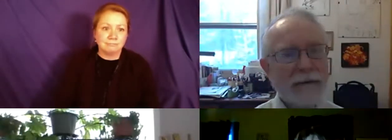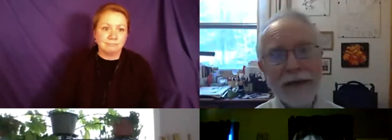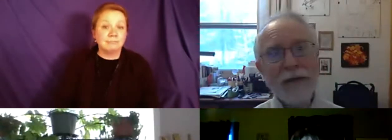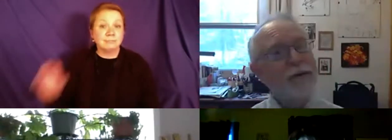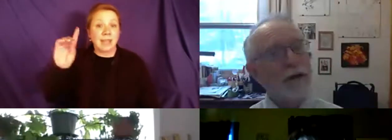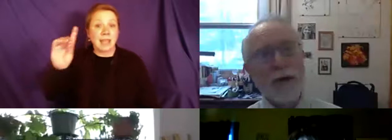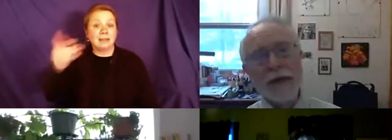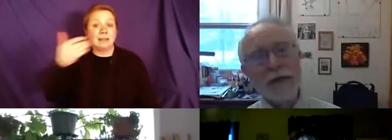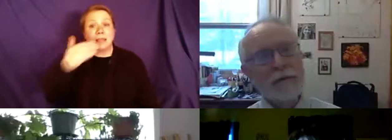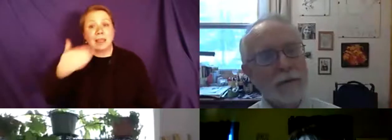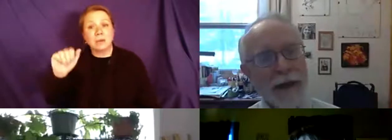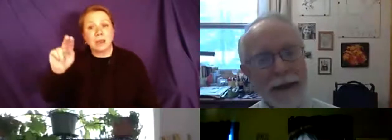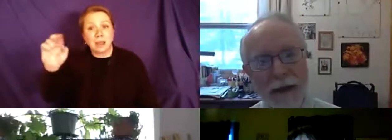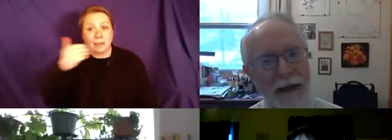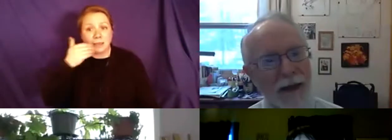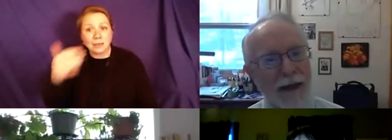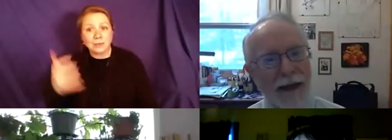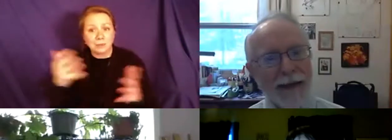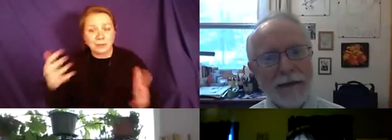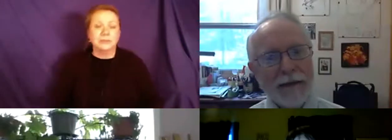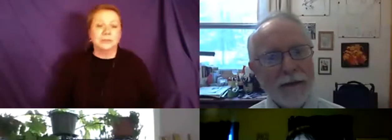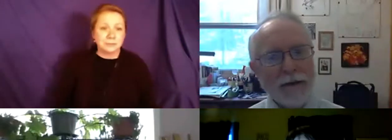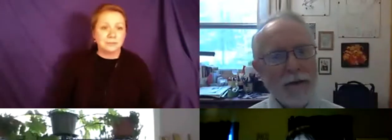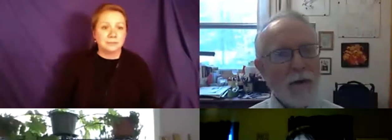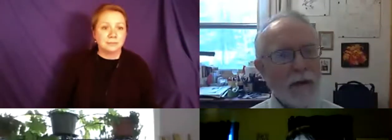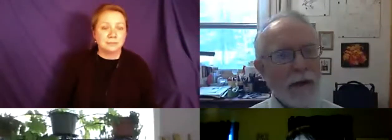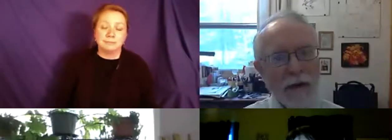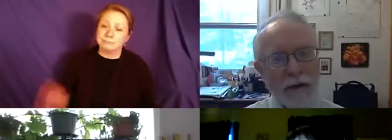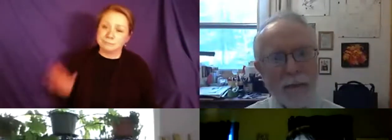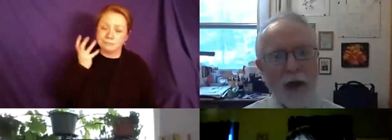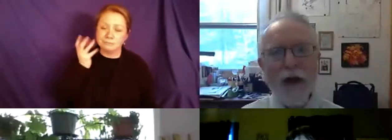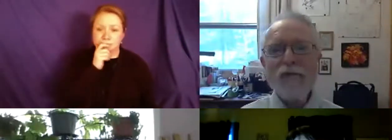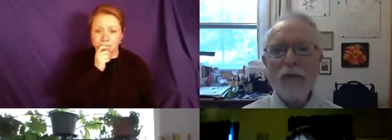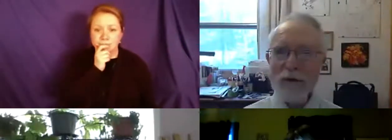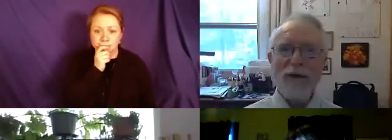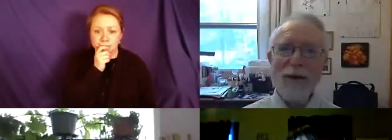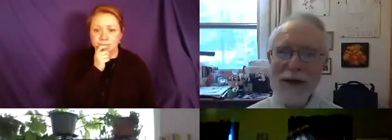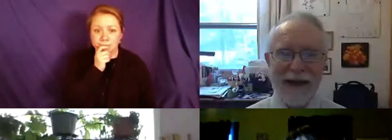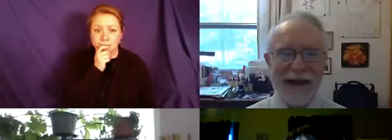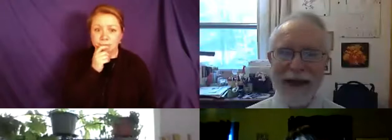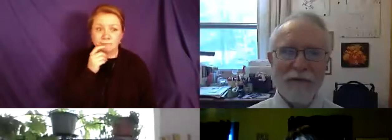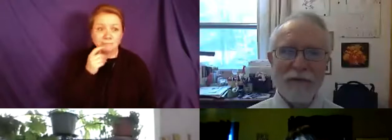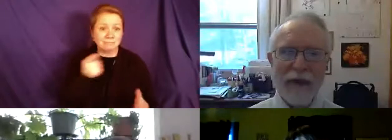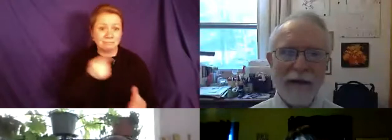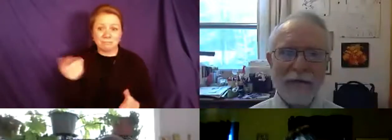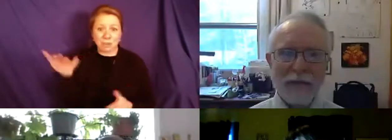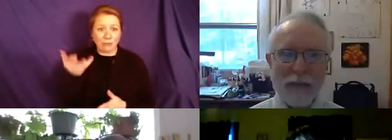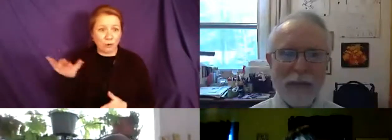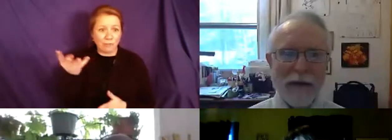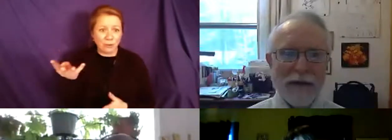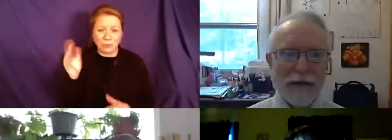Anne, thank you very much. And, you know, all four of you